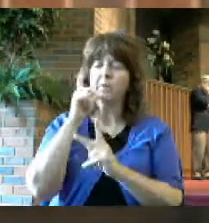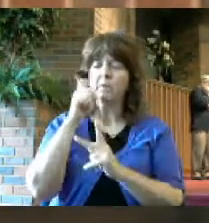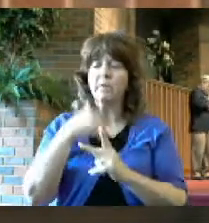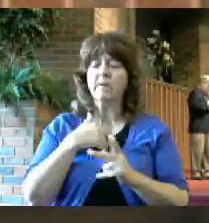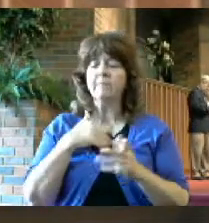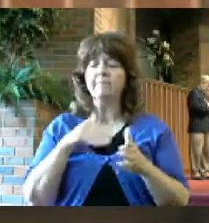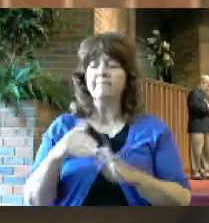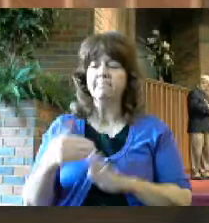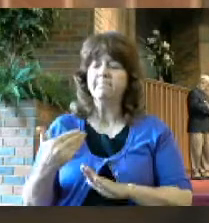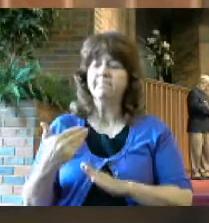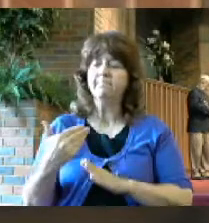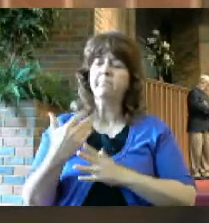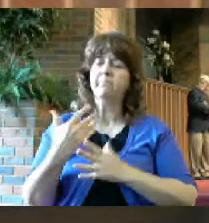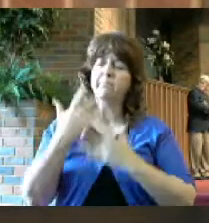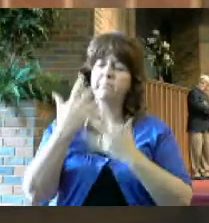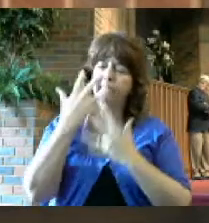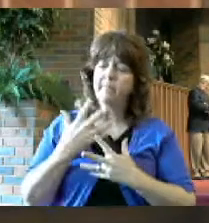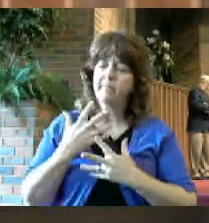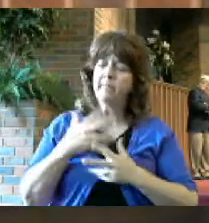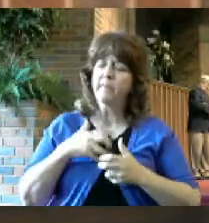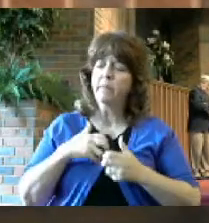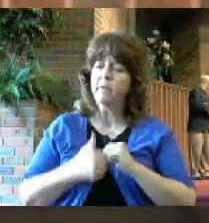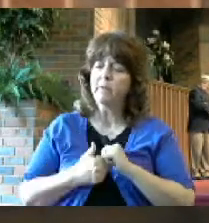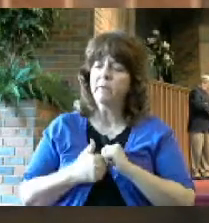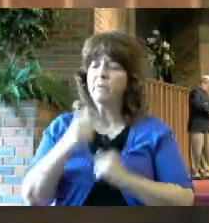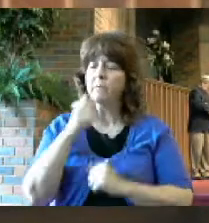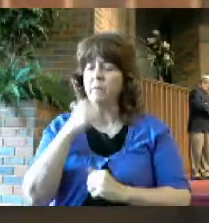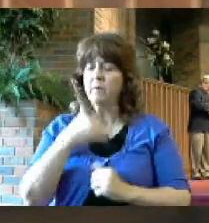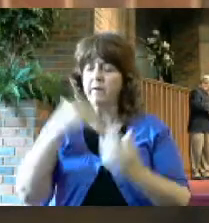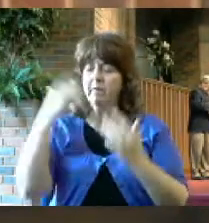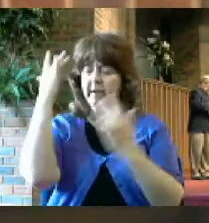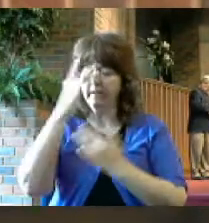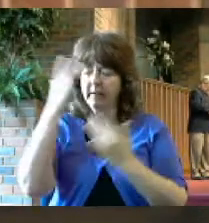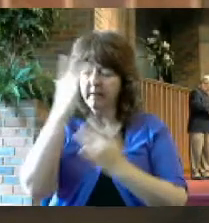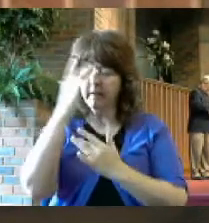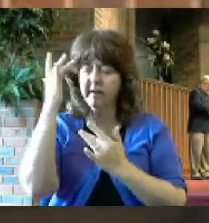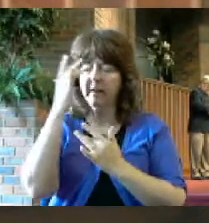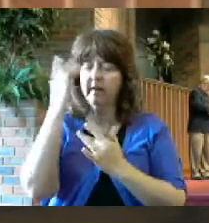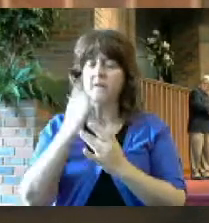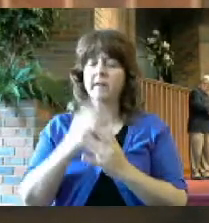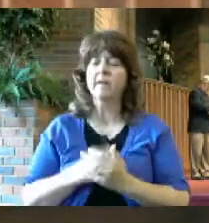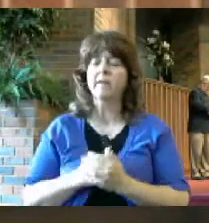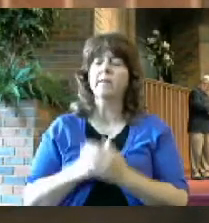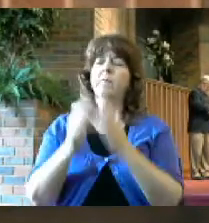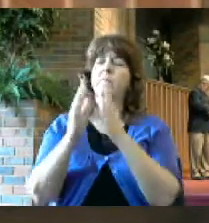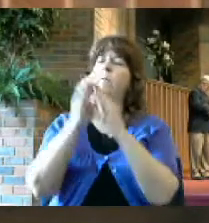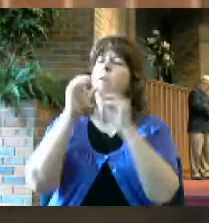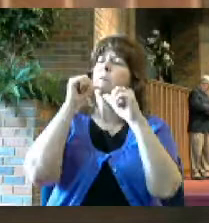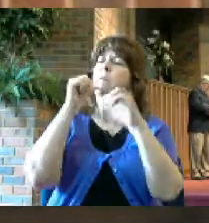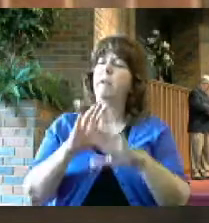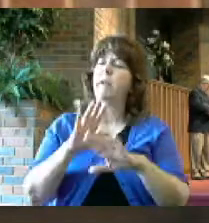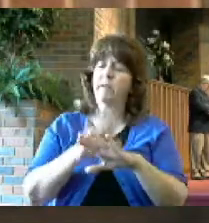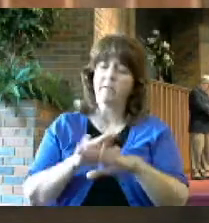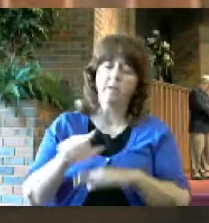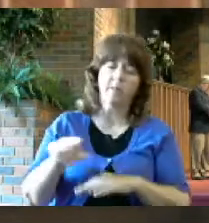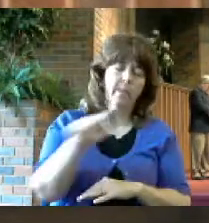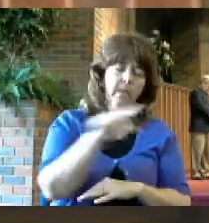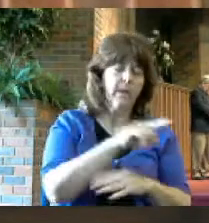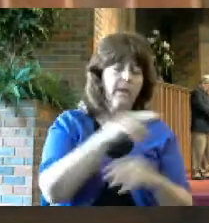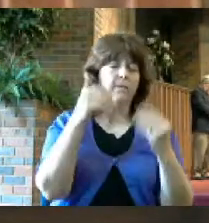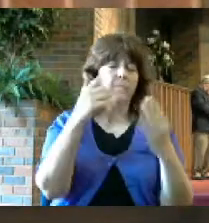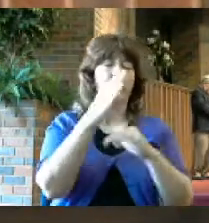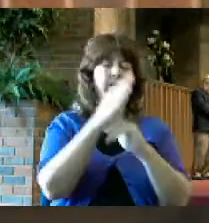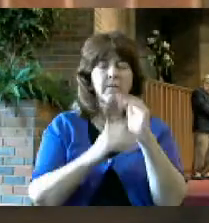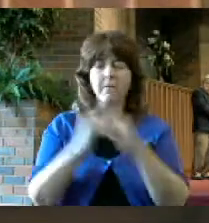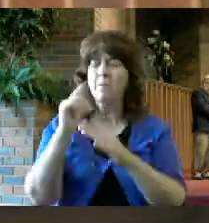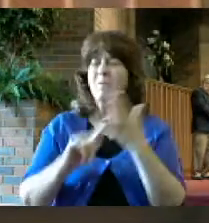dealing with sickness at this time. We pray your blessing on them, that you provide for the comfort and for their needs. Father, we